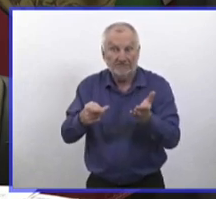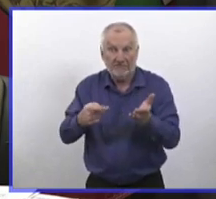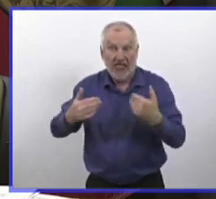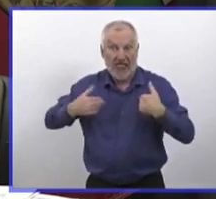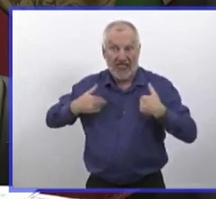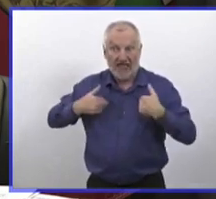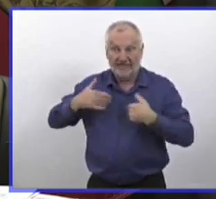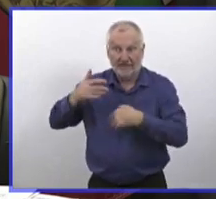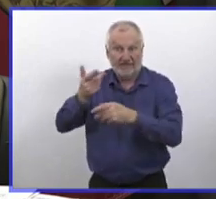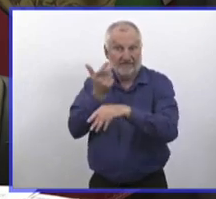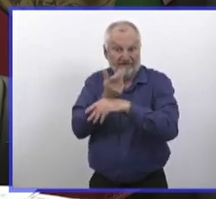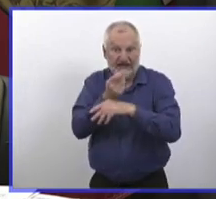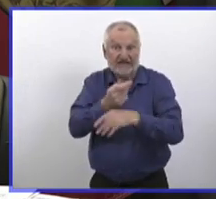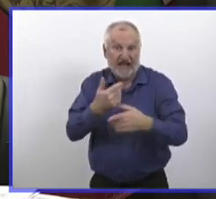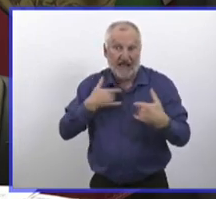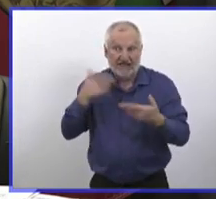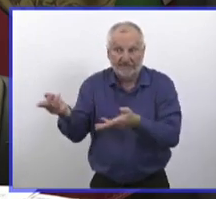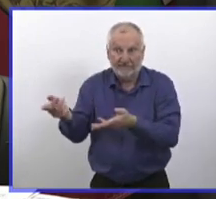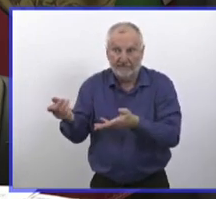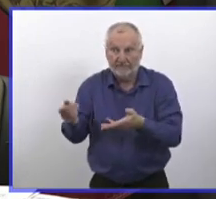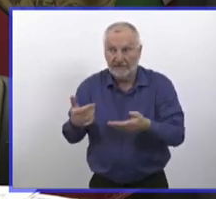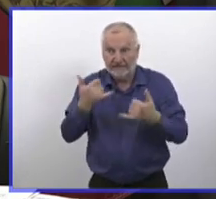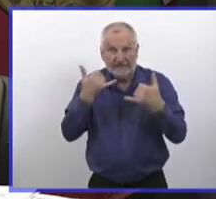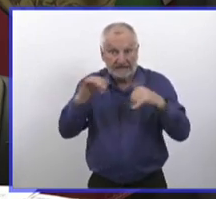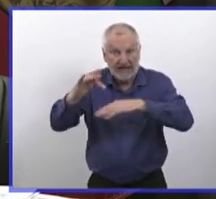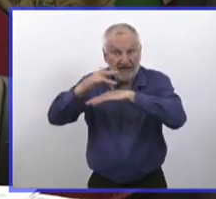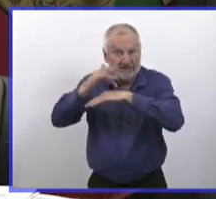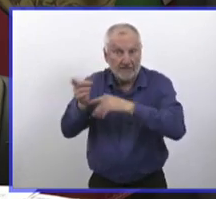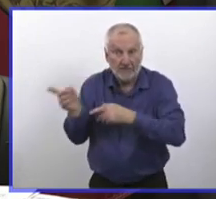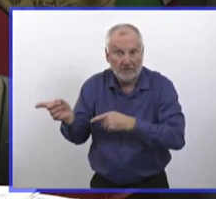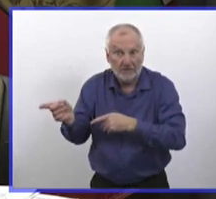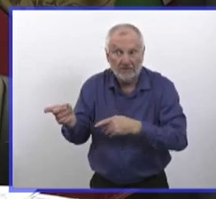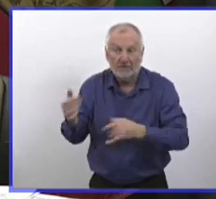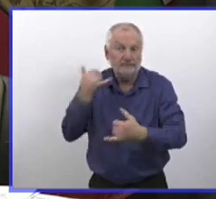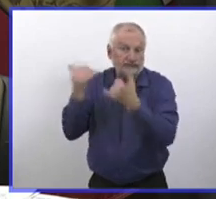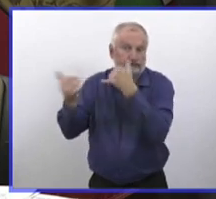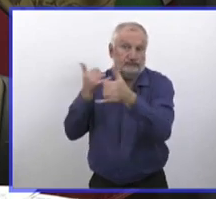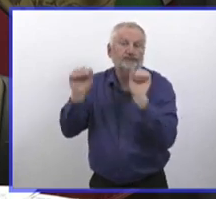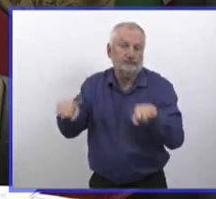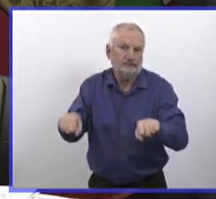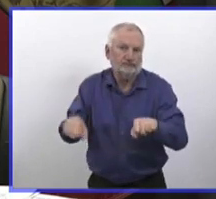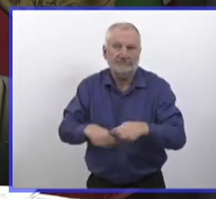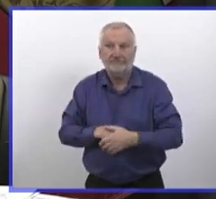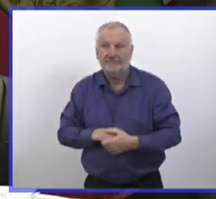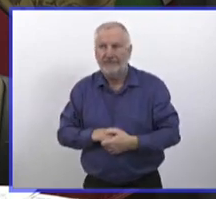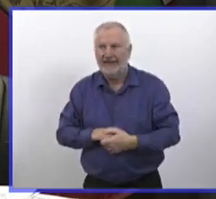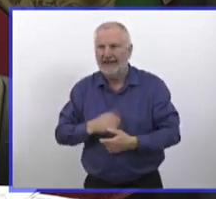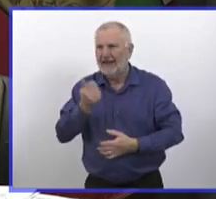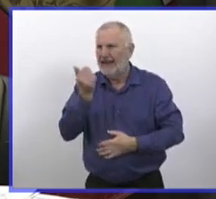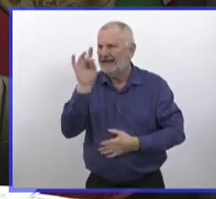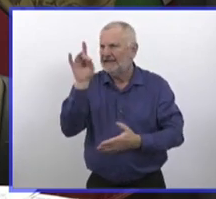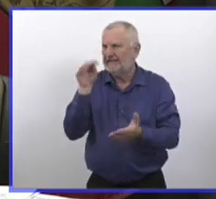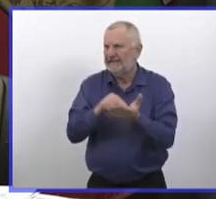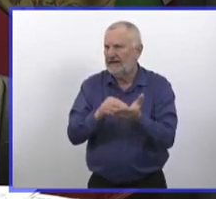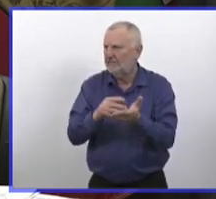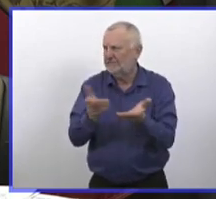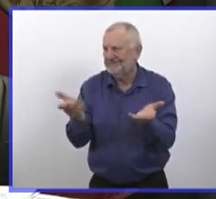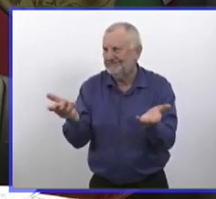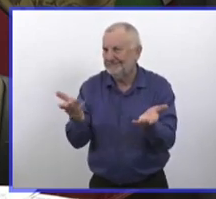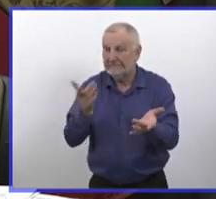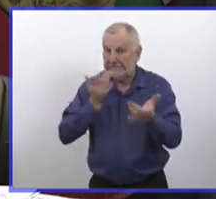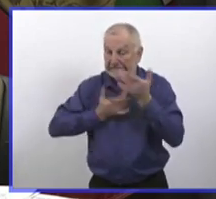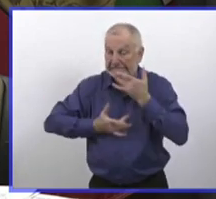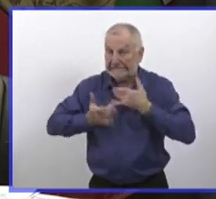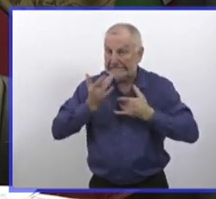18,000 doses is not a lot to distribute throughout the entire province. In fact, we're looking at a range of between 50 doses to 200